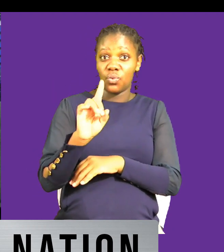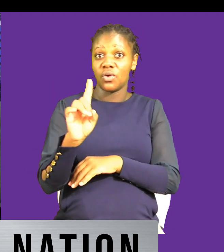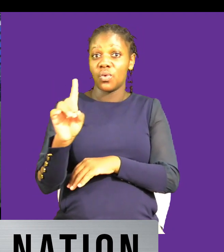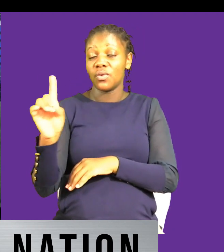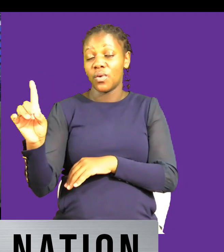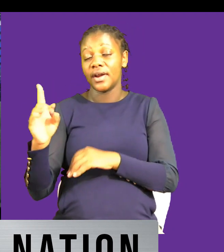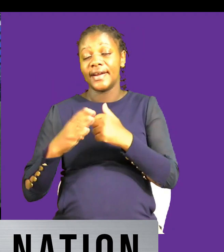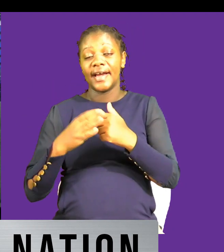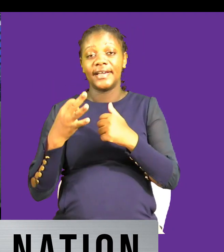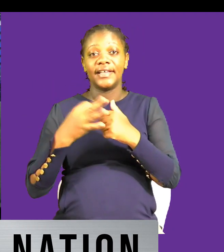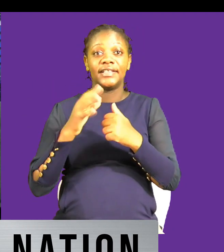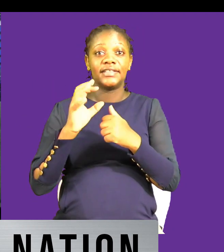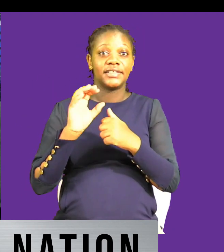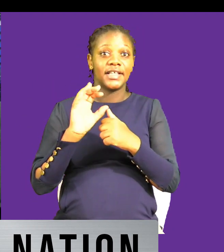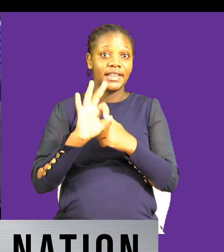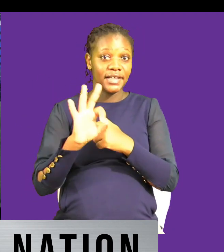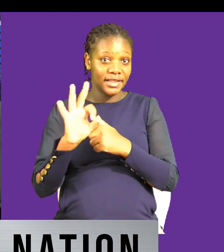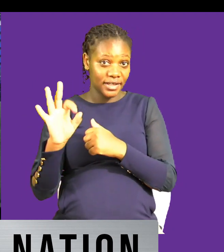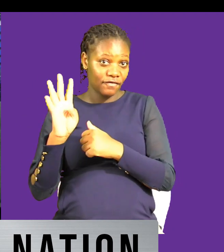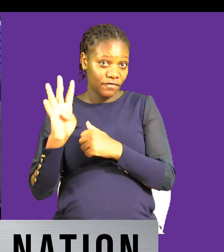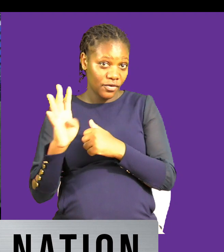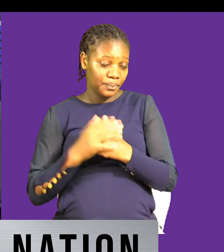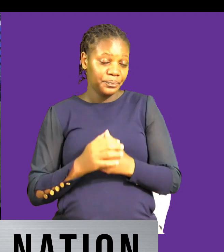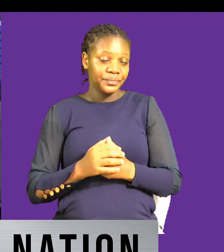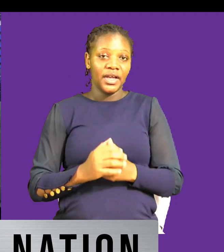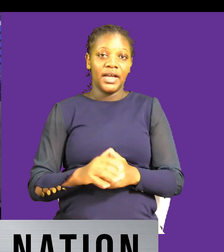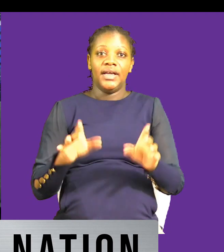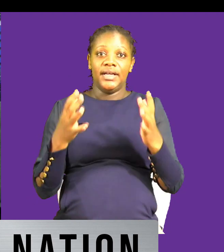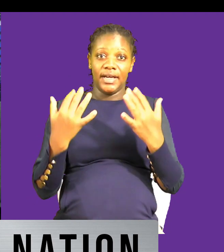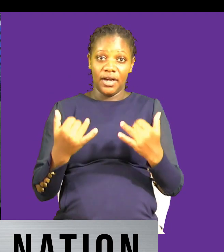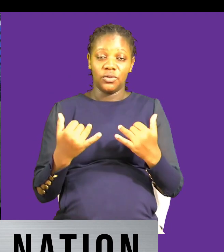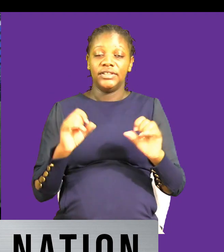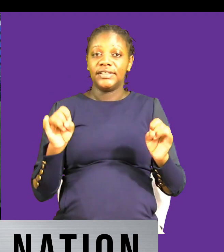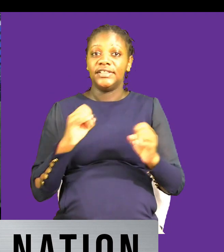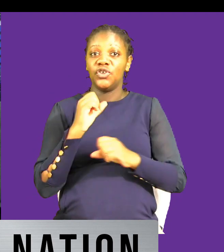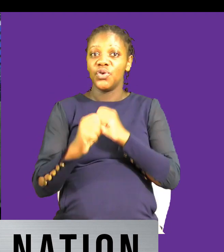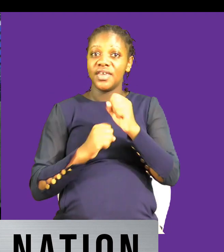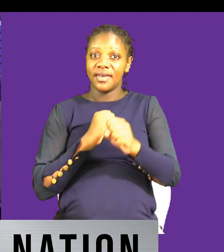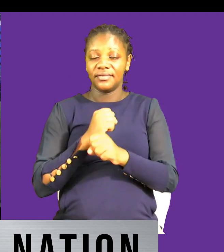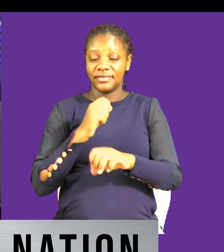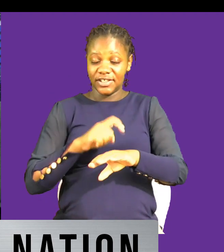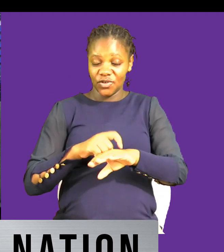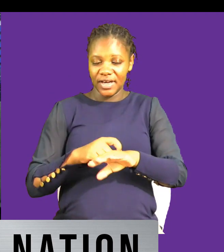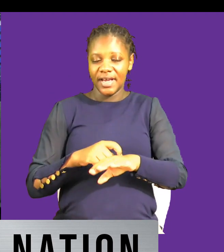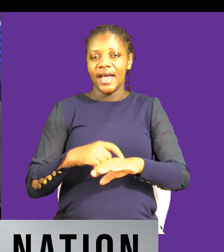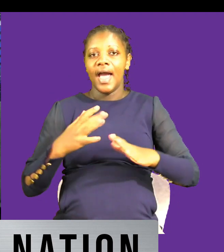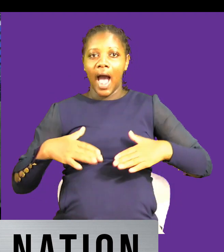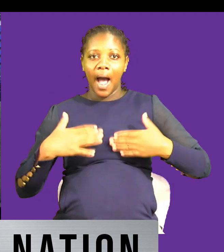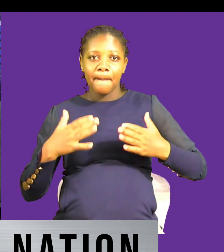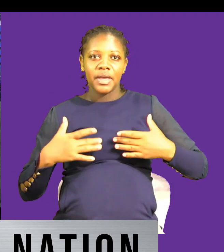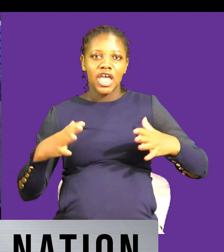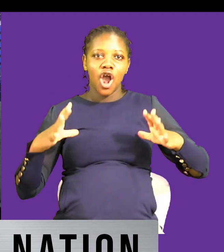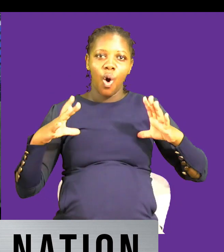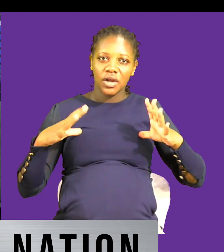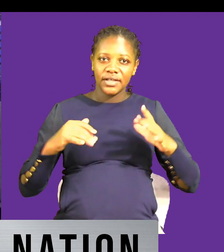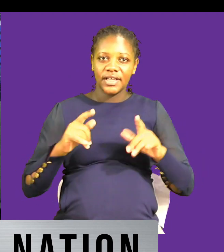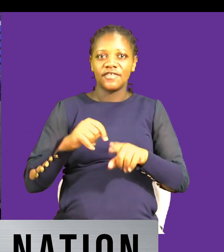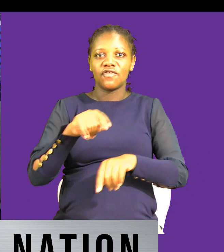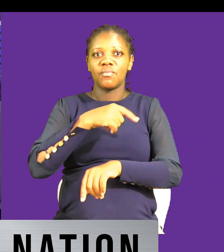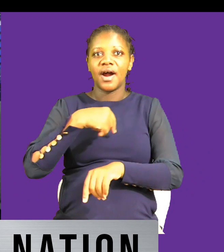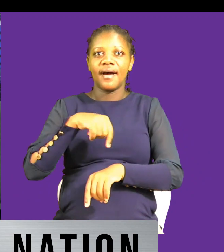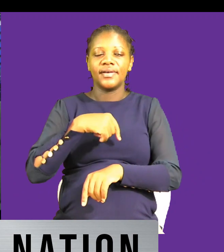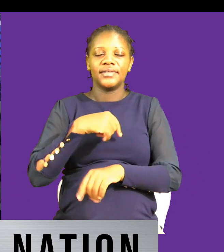0111980384. Send out a shout out. It's Christmas season. It's New Year season. So happy holidays kutoka kwetu.